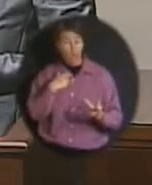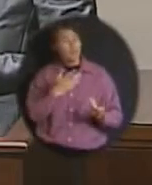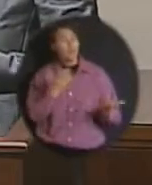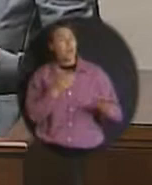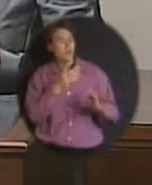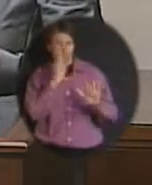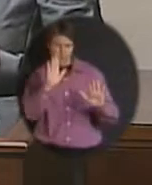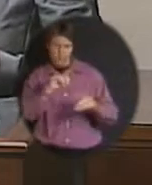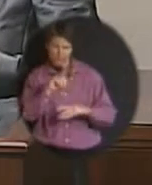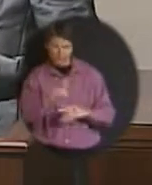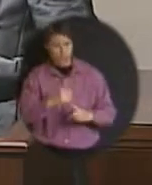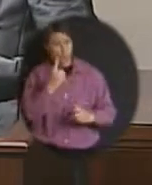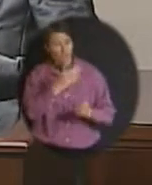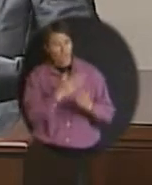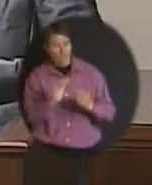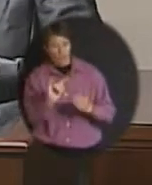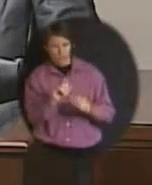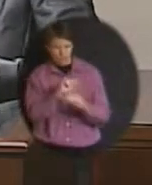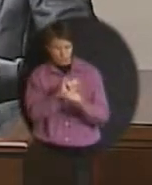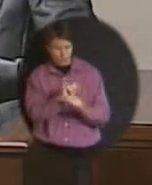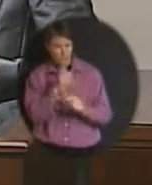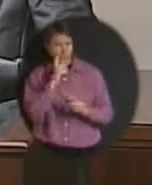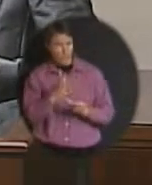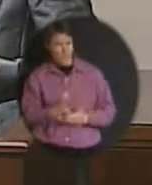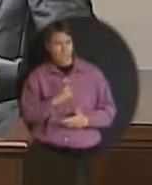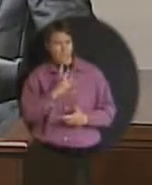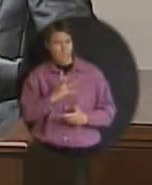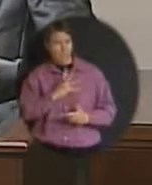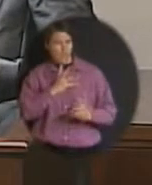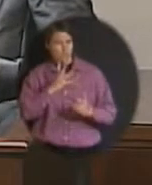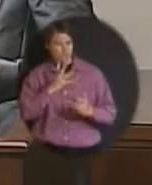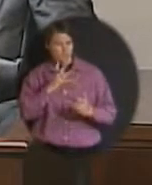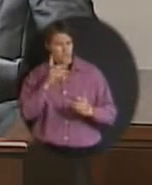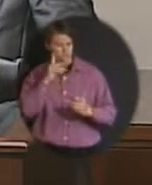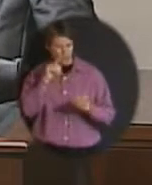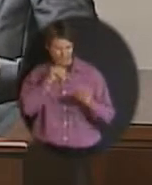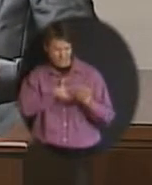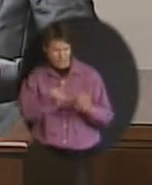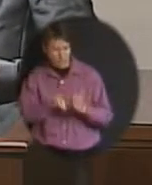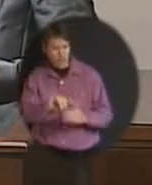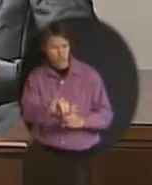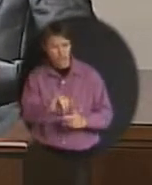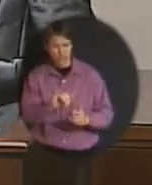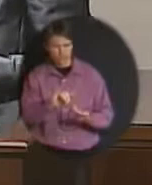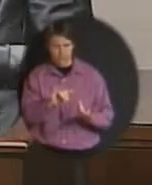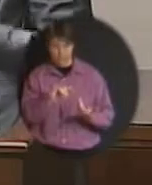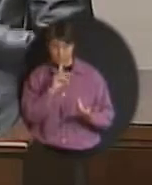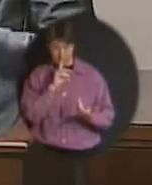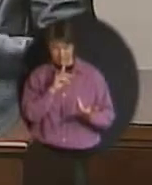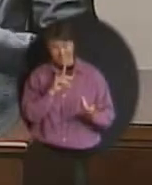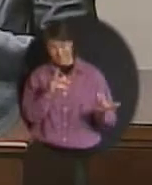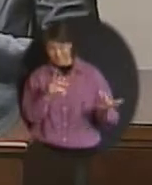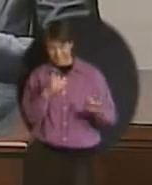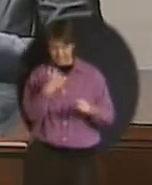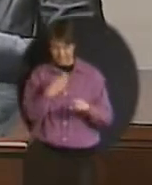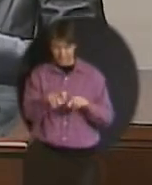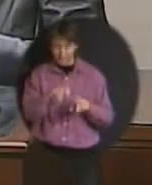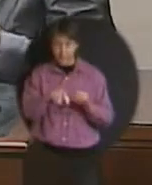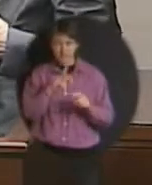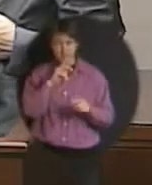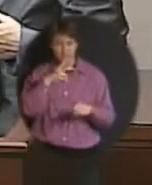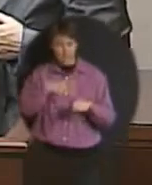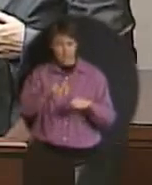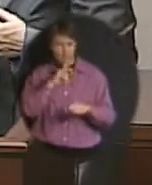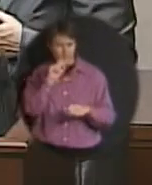It's a great question. One of the things we're also working on is to formalize a protocol of the investigation. Okay, tough word, but I think that's the seriousness of